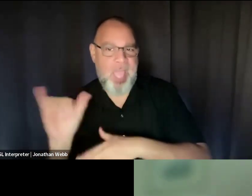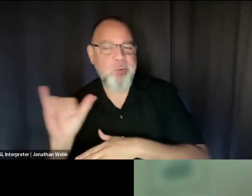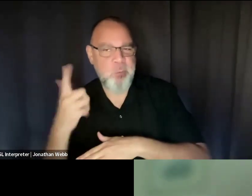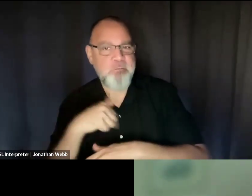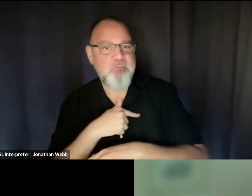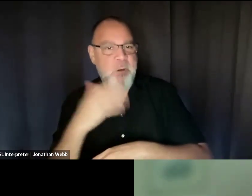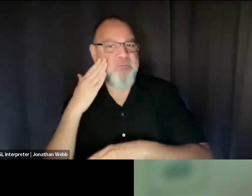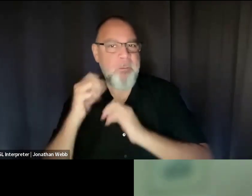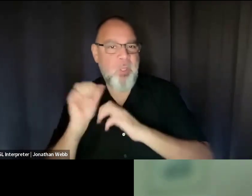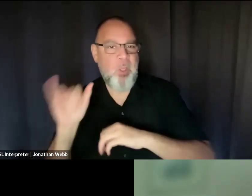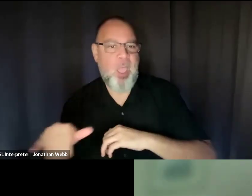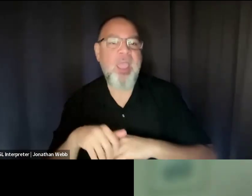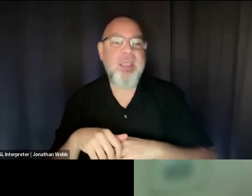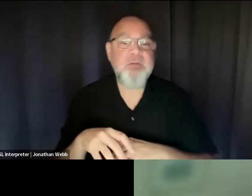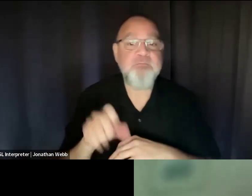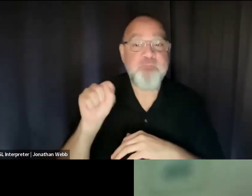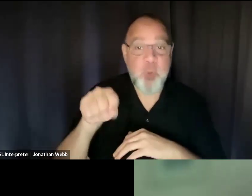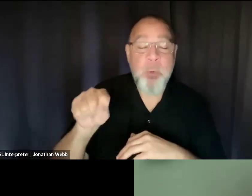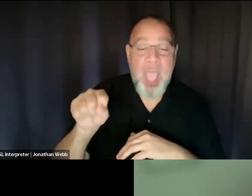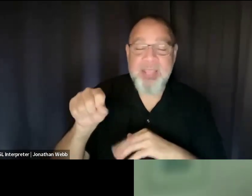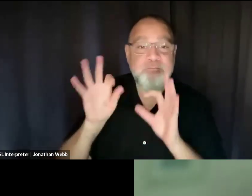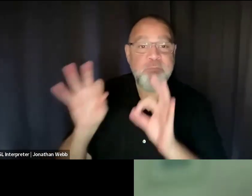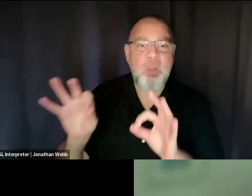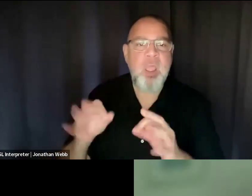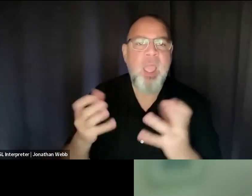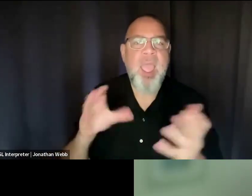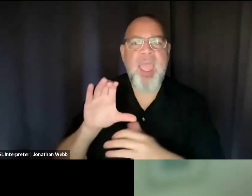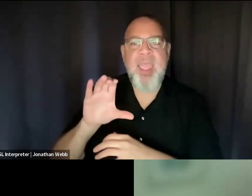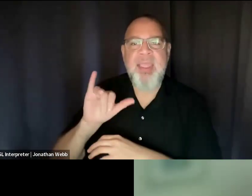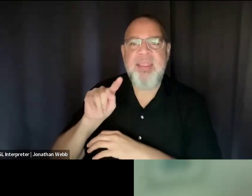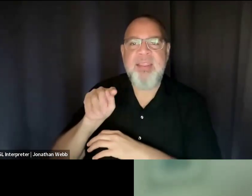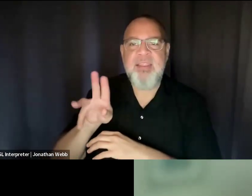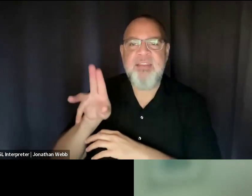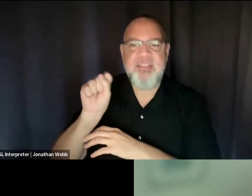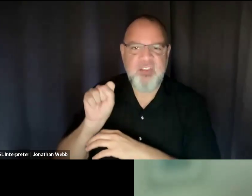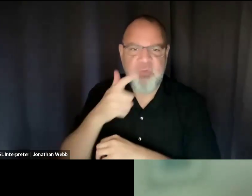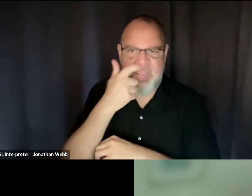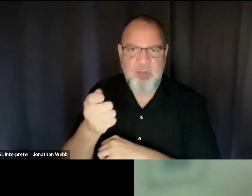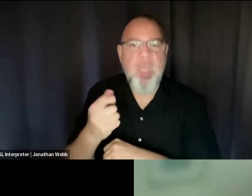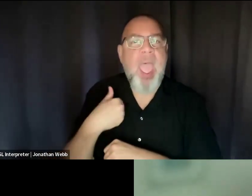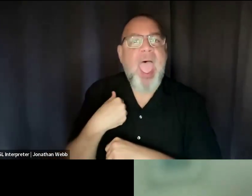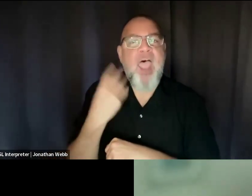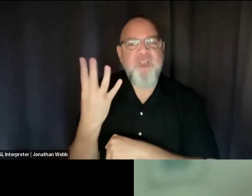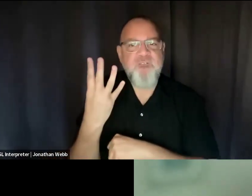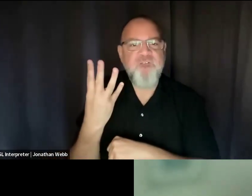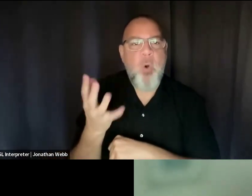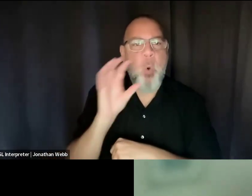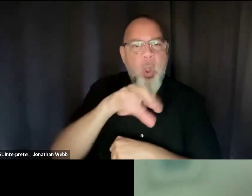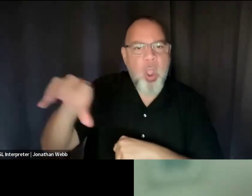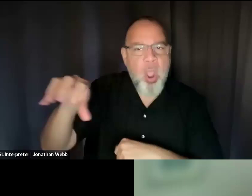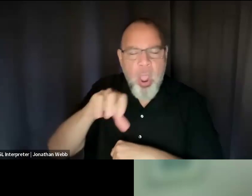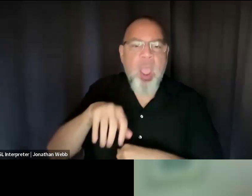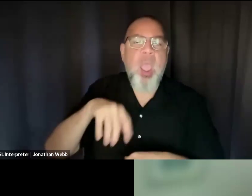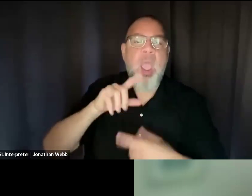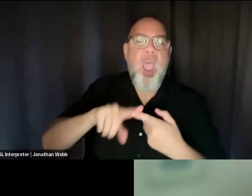familiar. awesome. So Citrus, perfect. Yeah. So so what's interesting about Citrus? It's 4 campuses, right? It's Berkeley, Davis, Merced, and